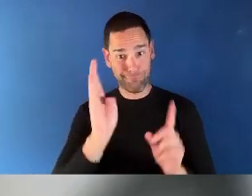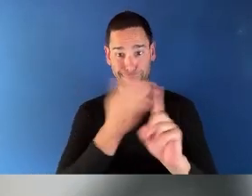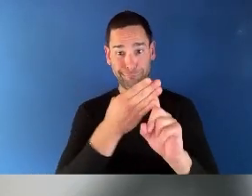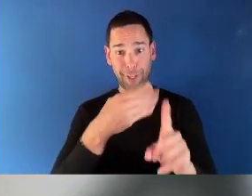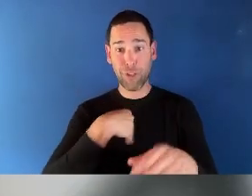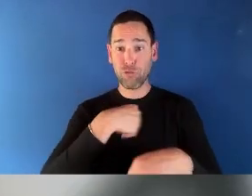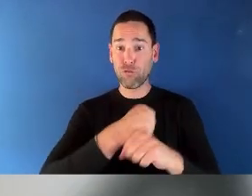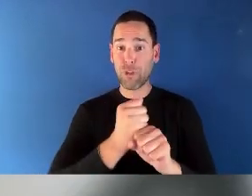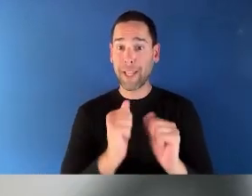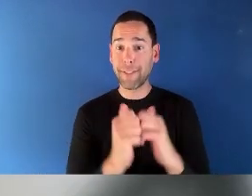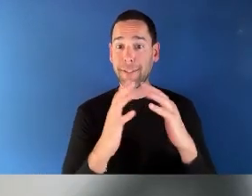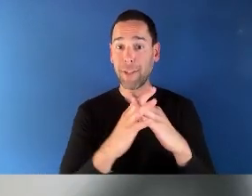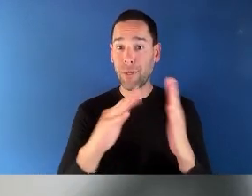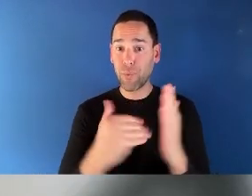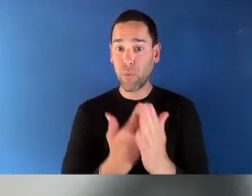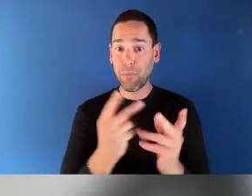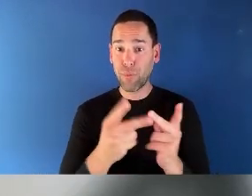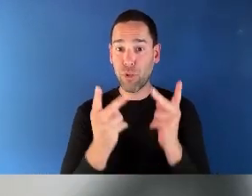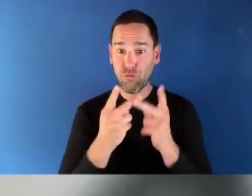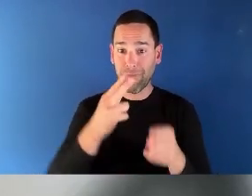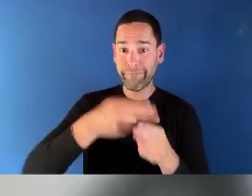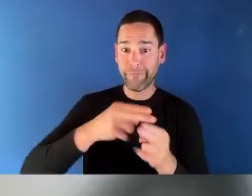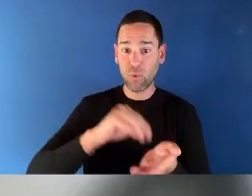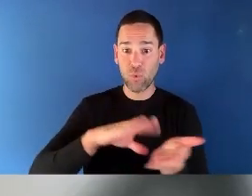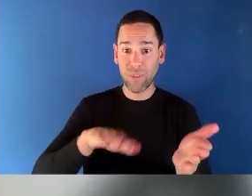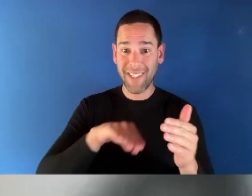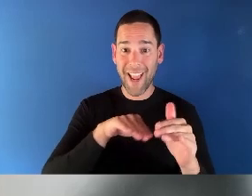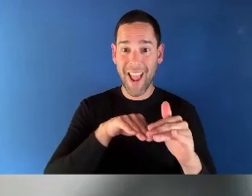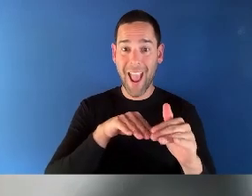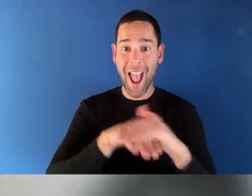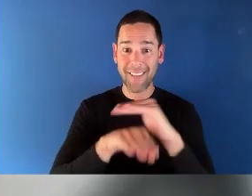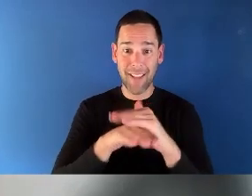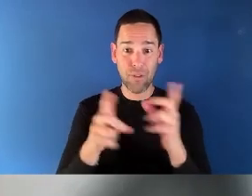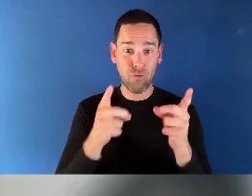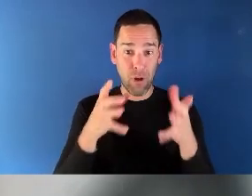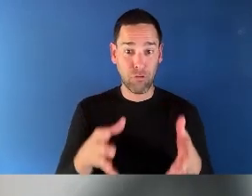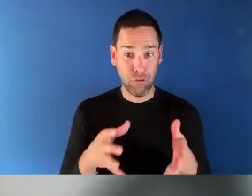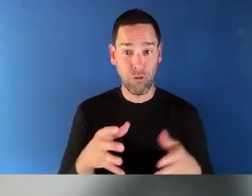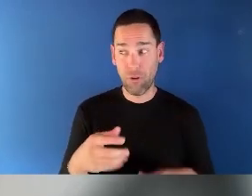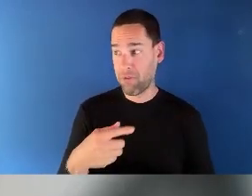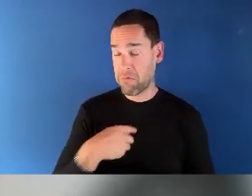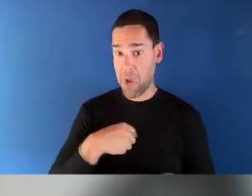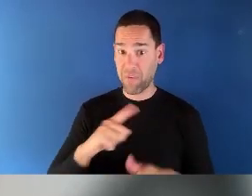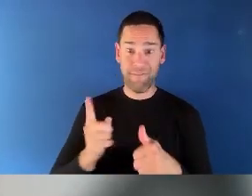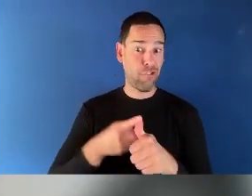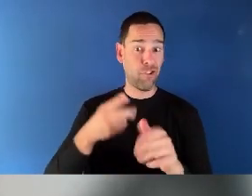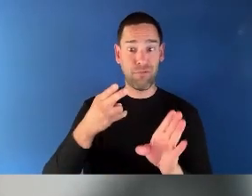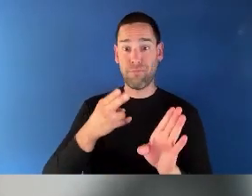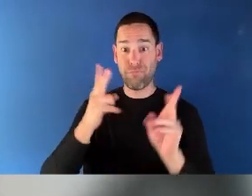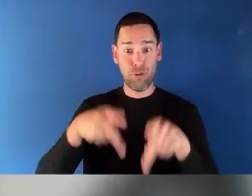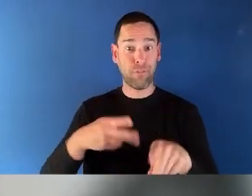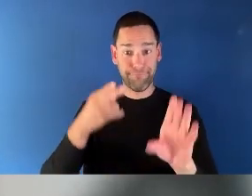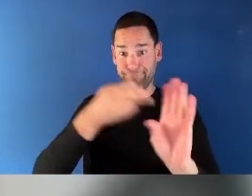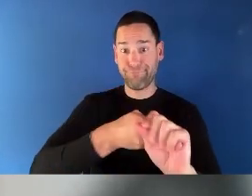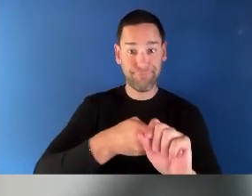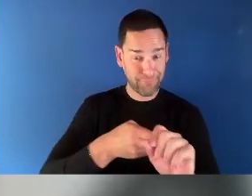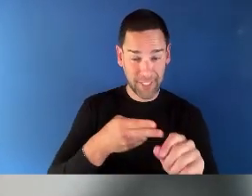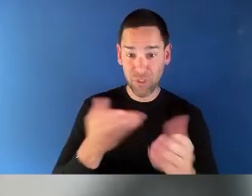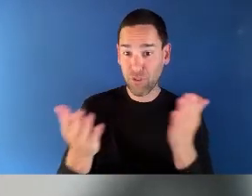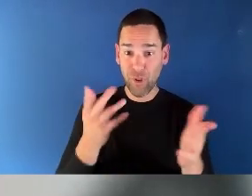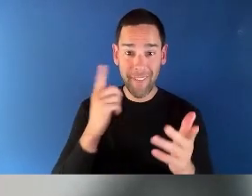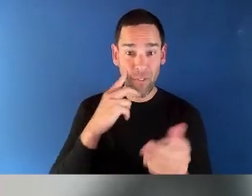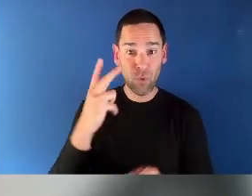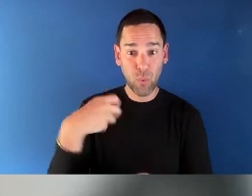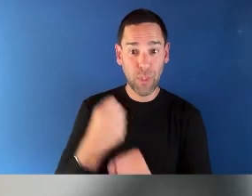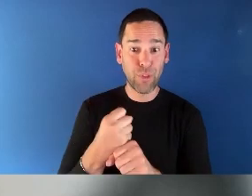Student Access Director. And in that role, I served it for 2 years, and it was really cool